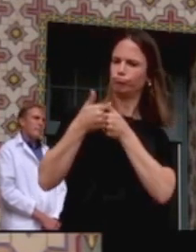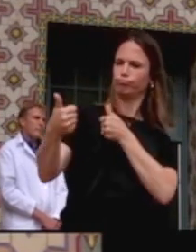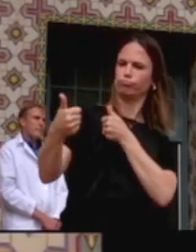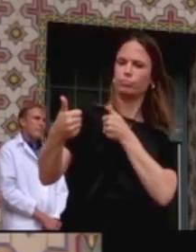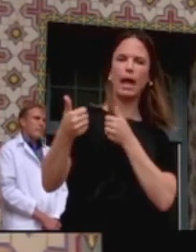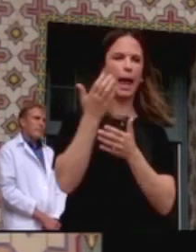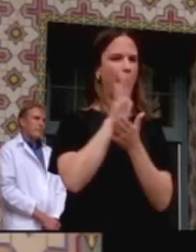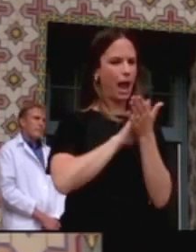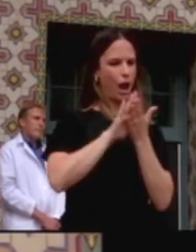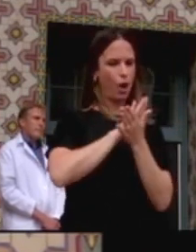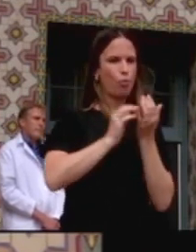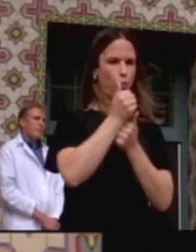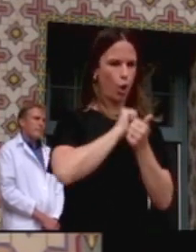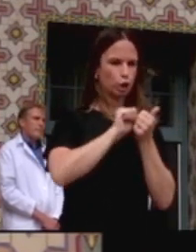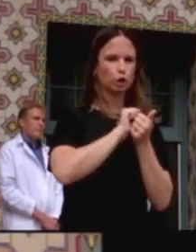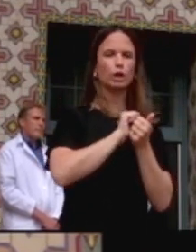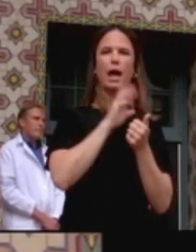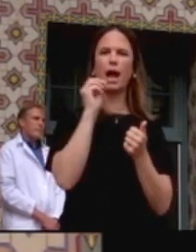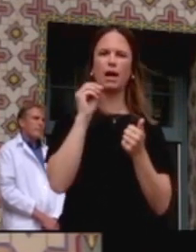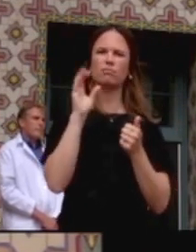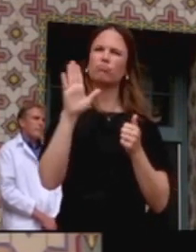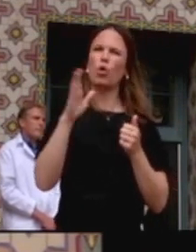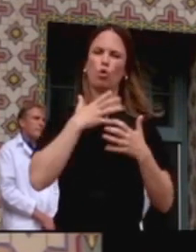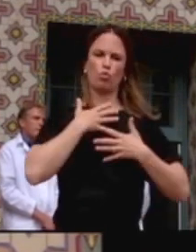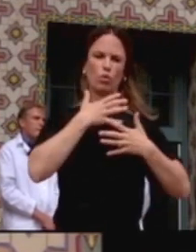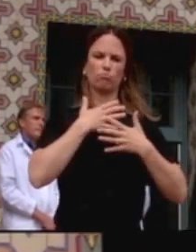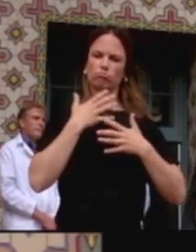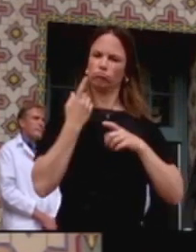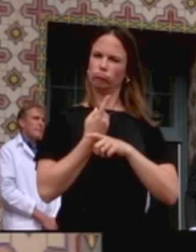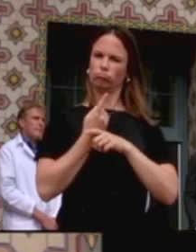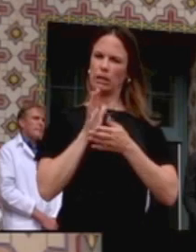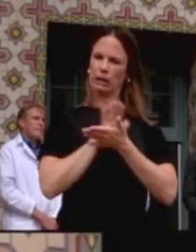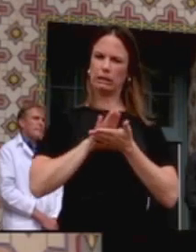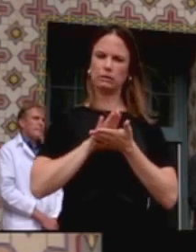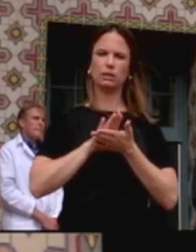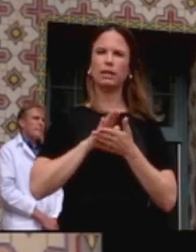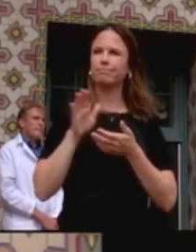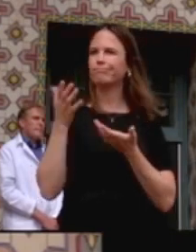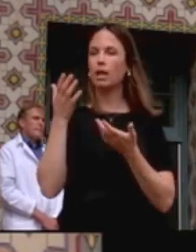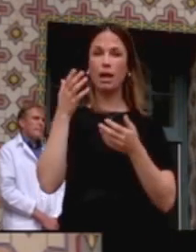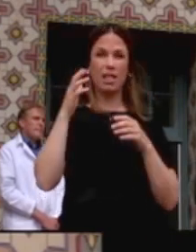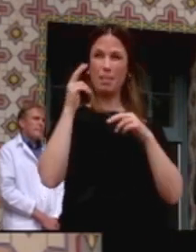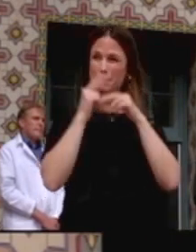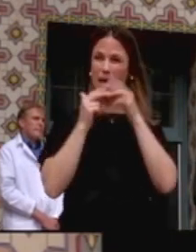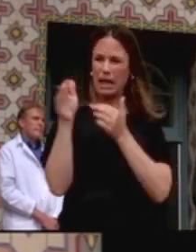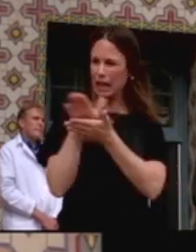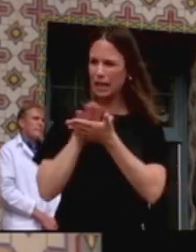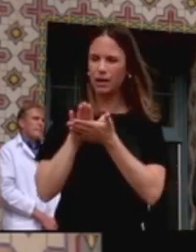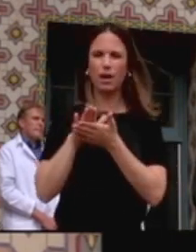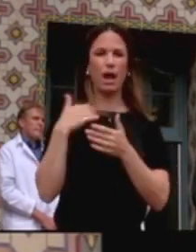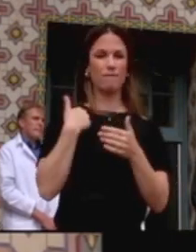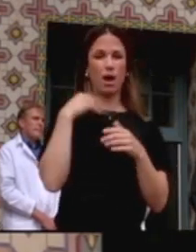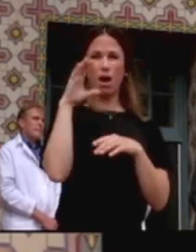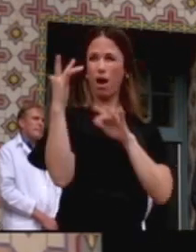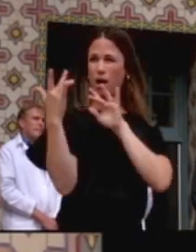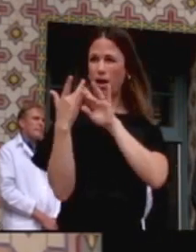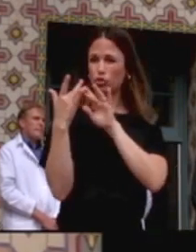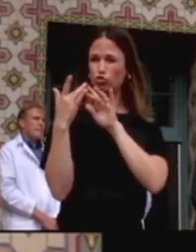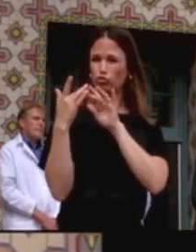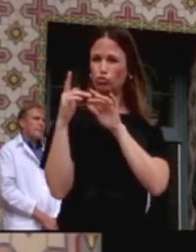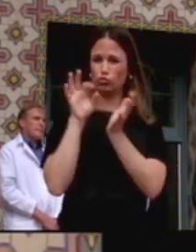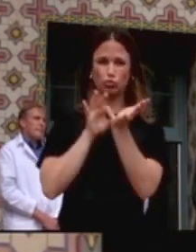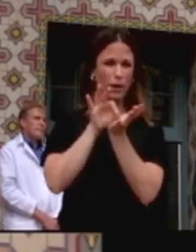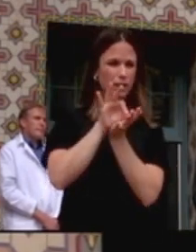hand washing and respiratory etiquette, cleaning and maintaining health facilities, contact tracing, along with isolation